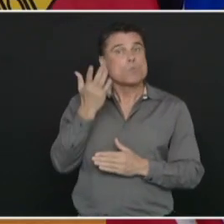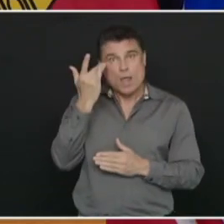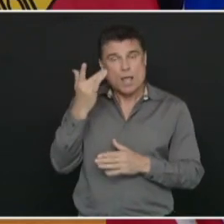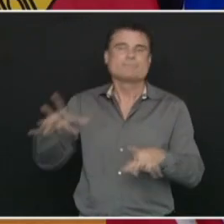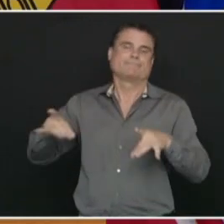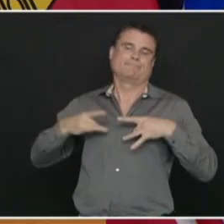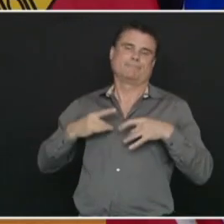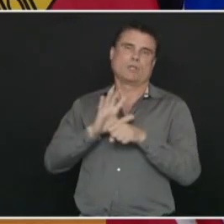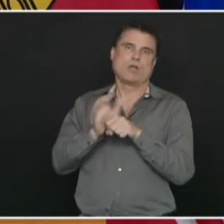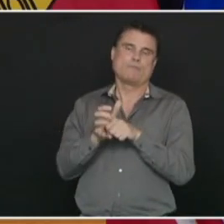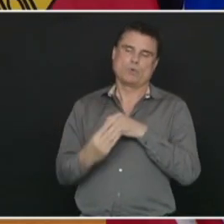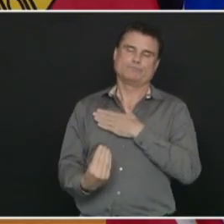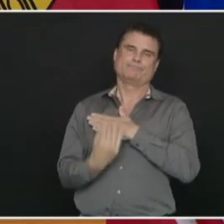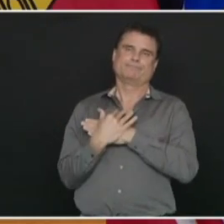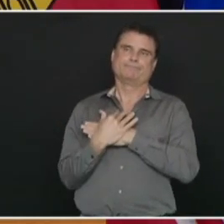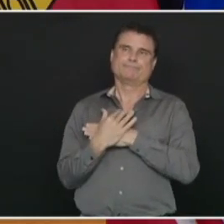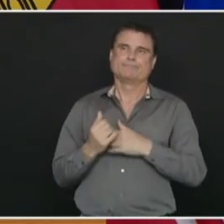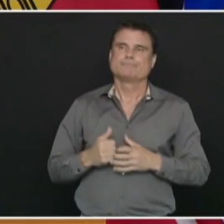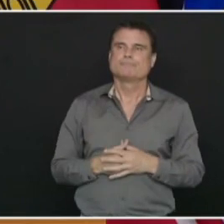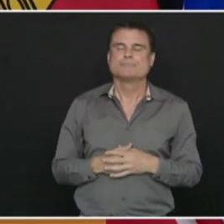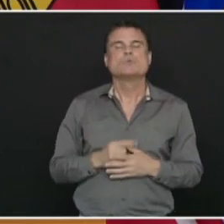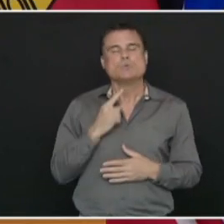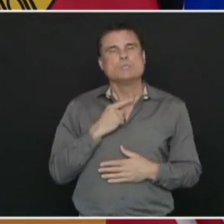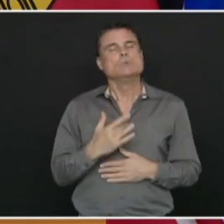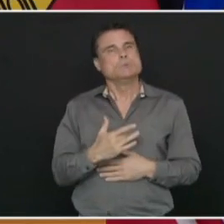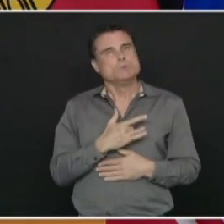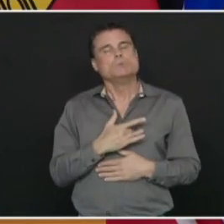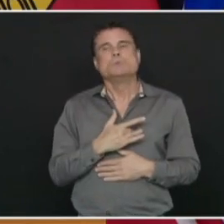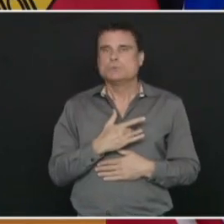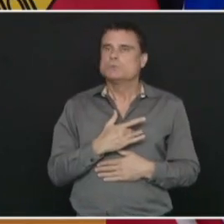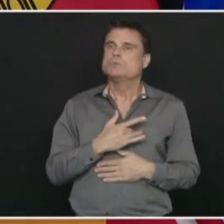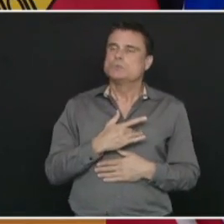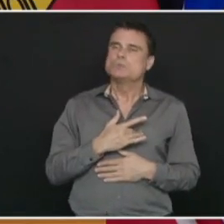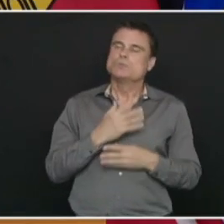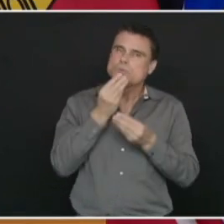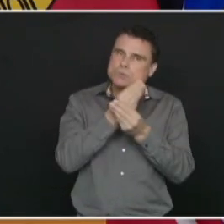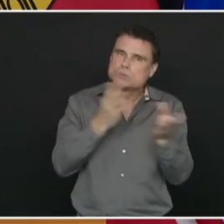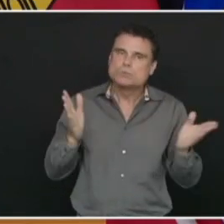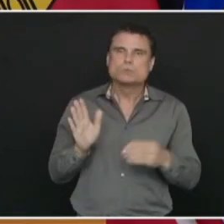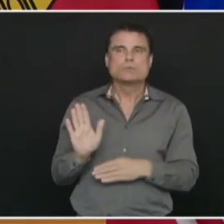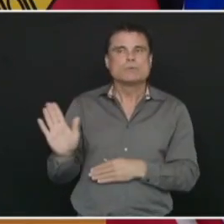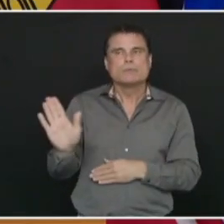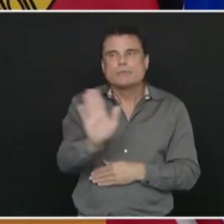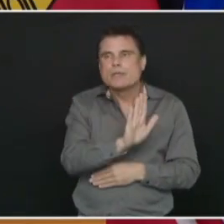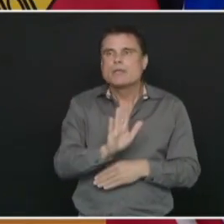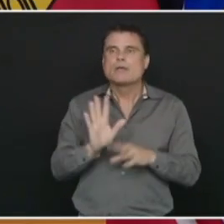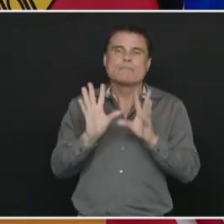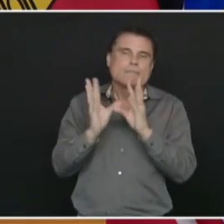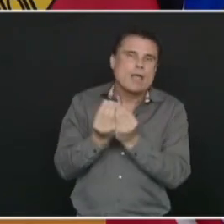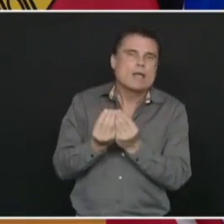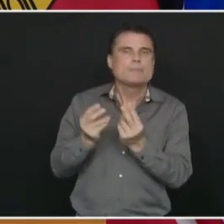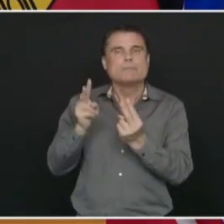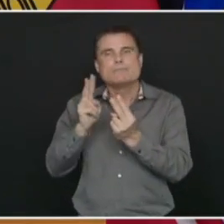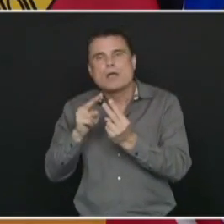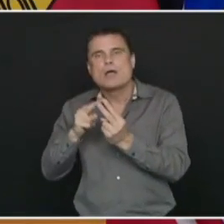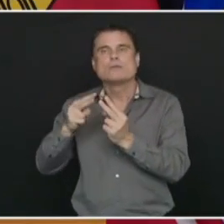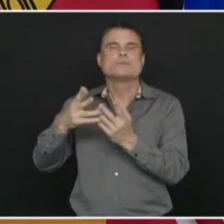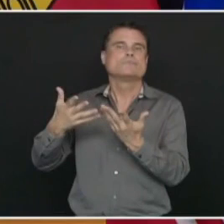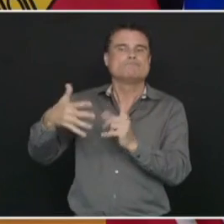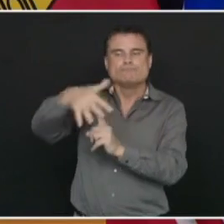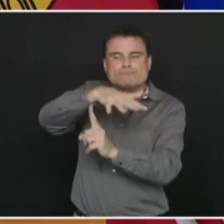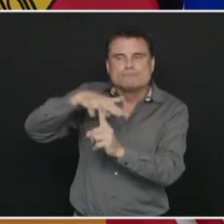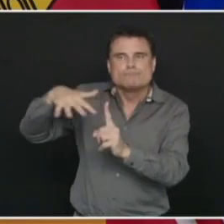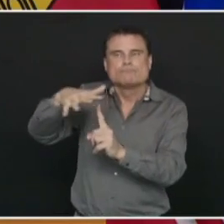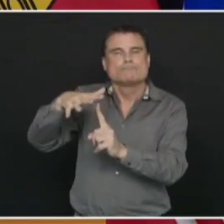in British Columbia, and of those, 63 are in critical care or in ICU. We also have 905